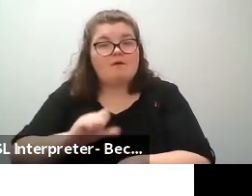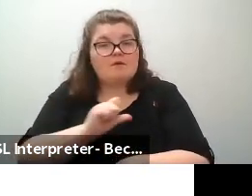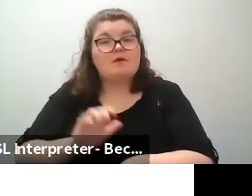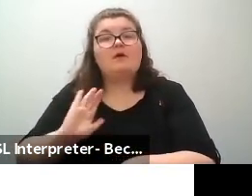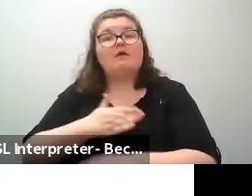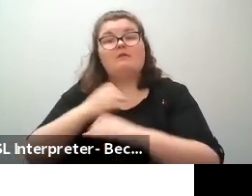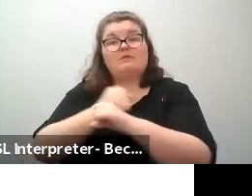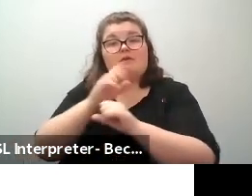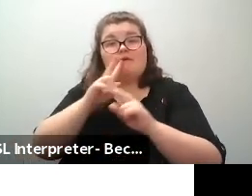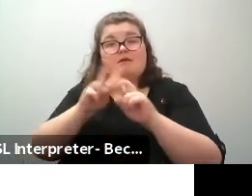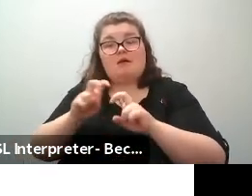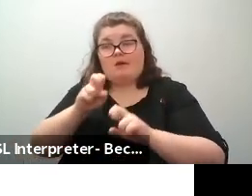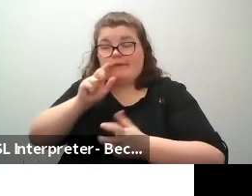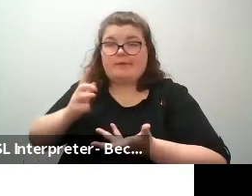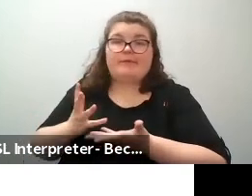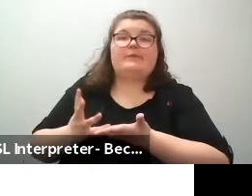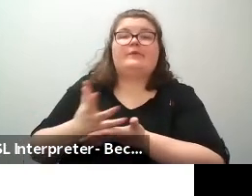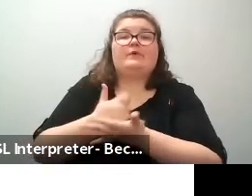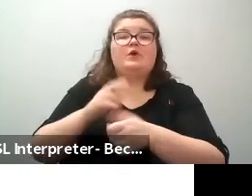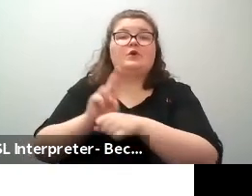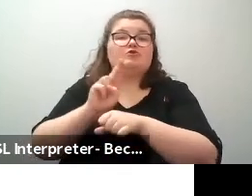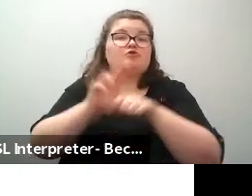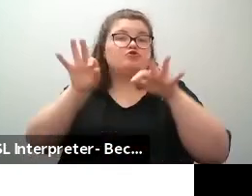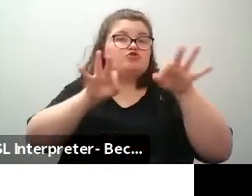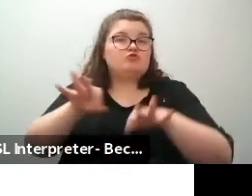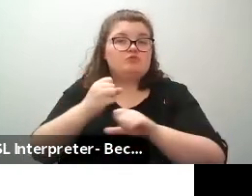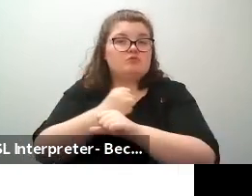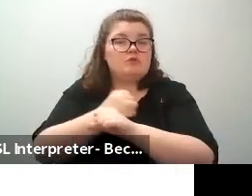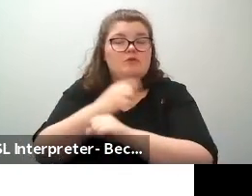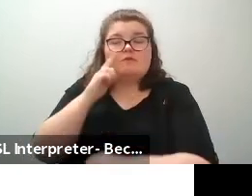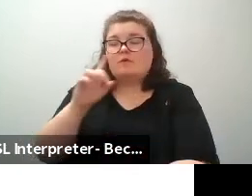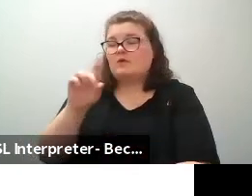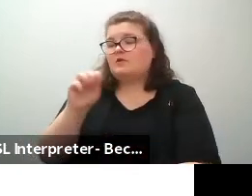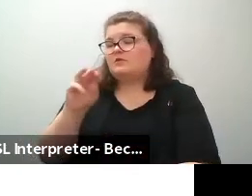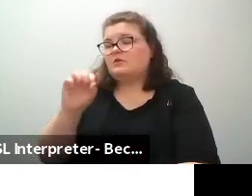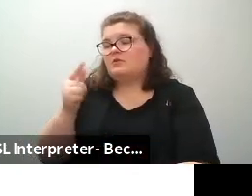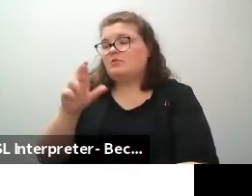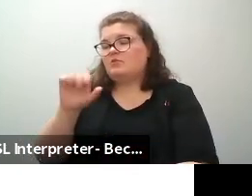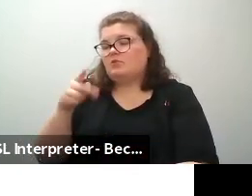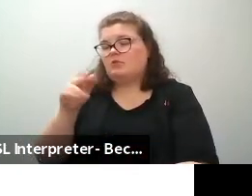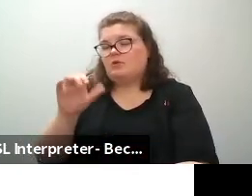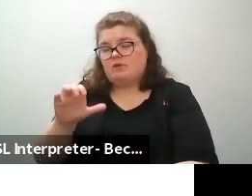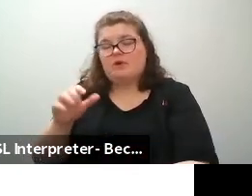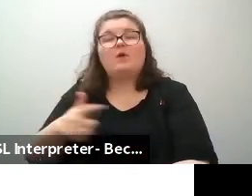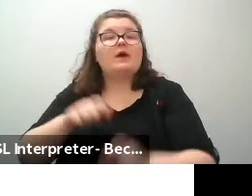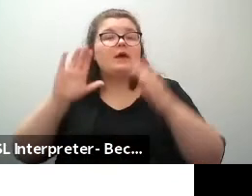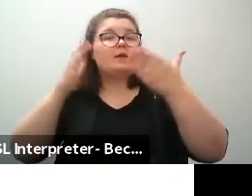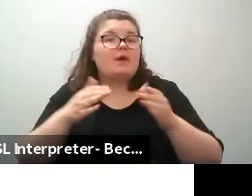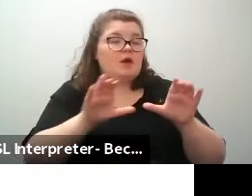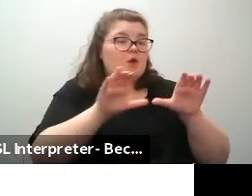analysis we compiled and used descriptive statistics for demographic data. We compared groups with or